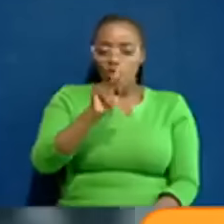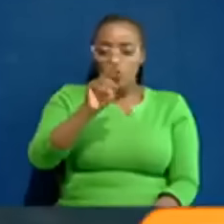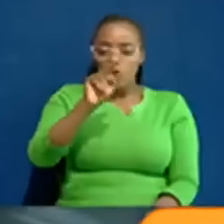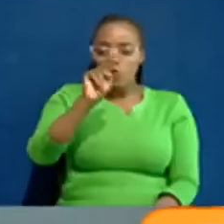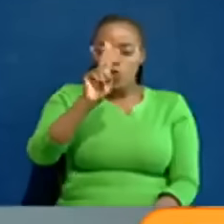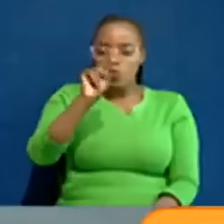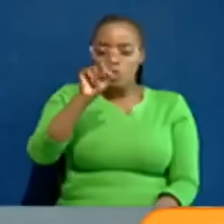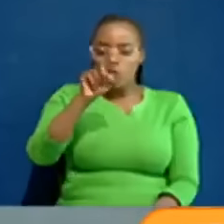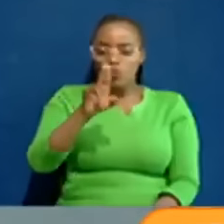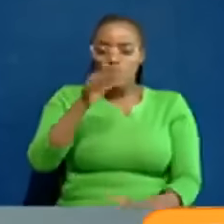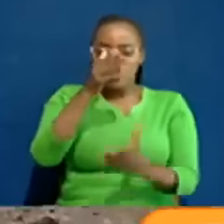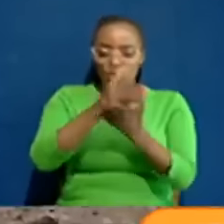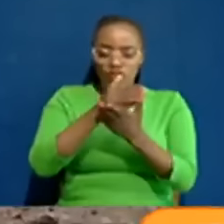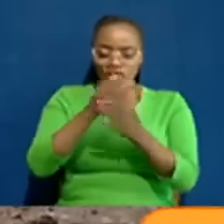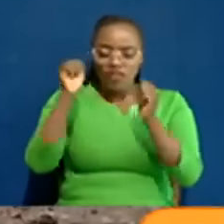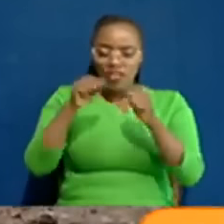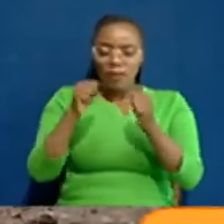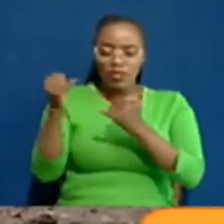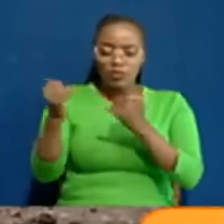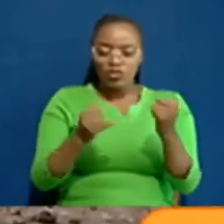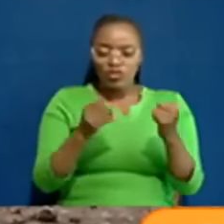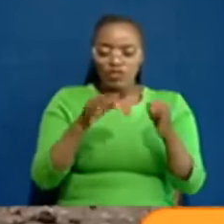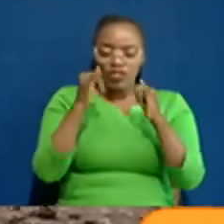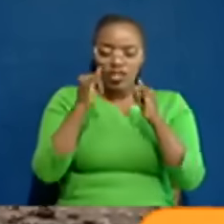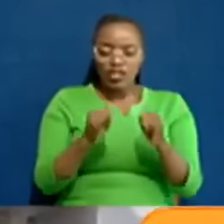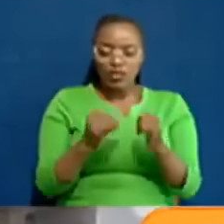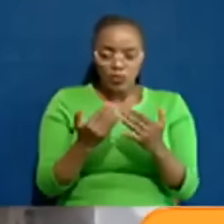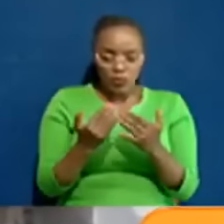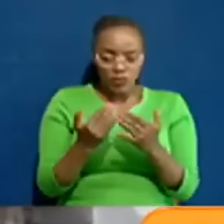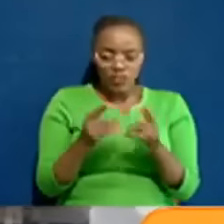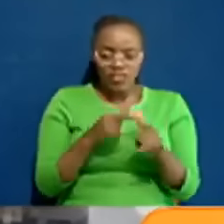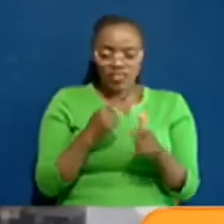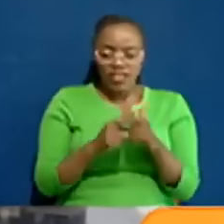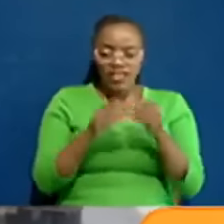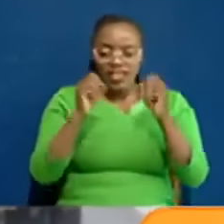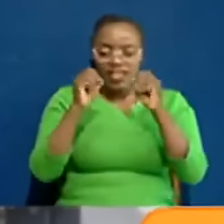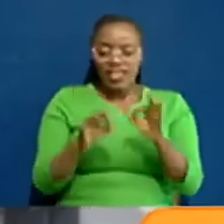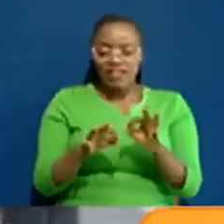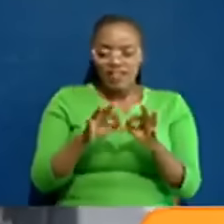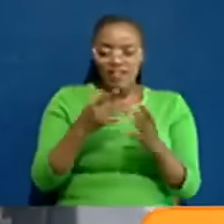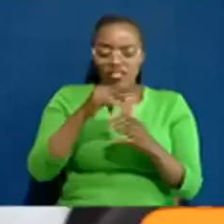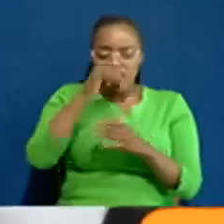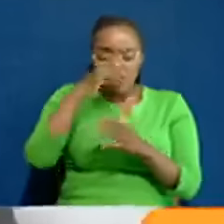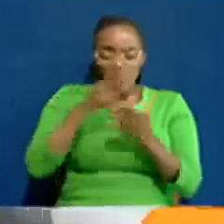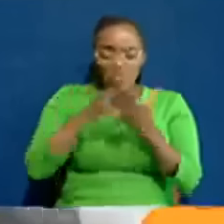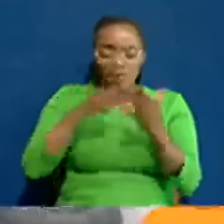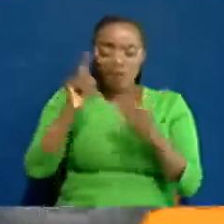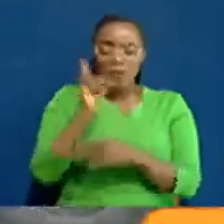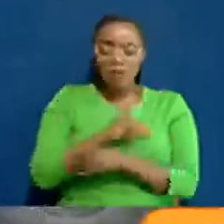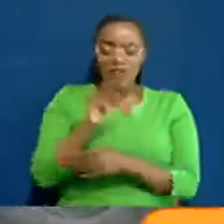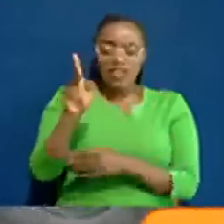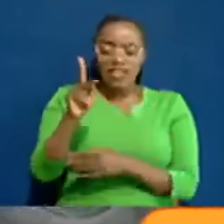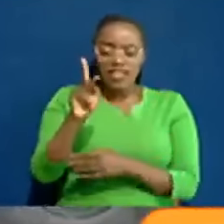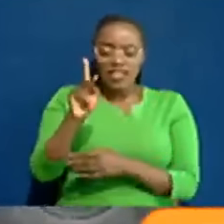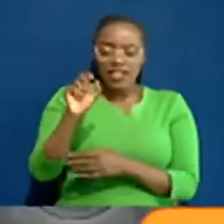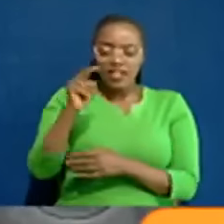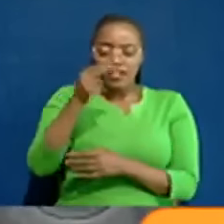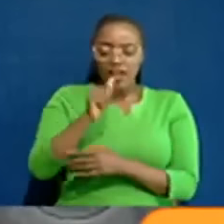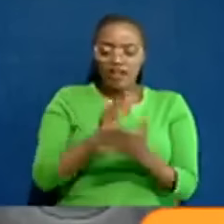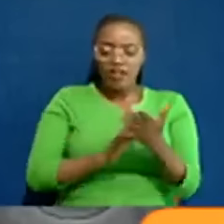In confirming the possible introduction of the new toll fees, if the policy is approved, KENHA, through